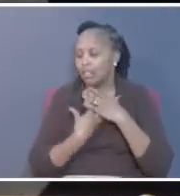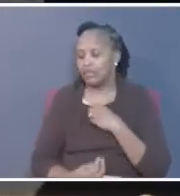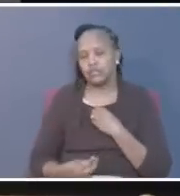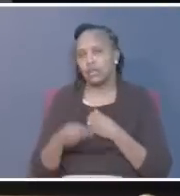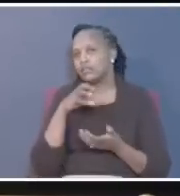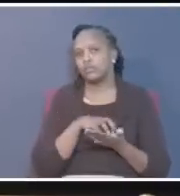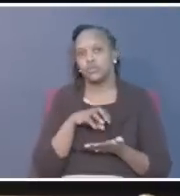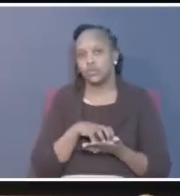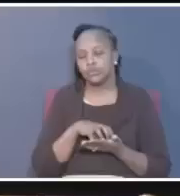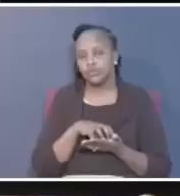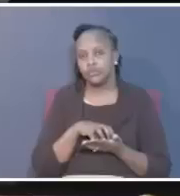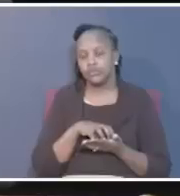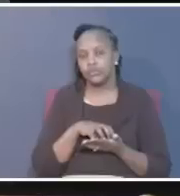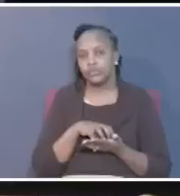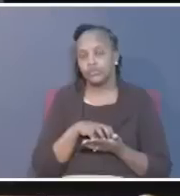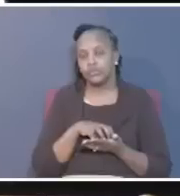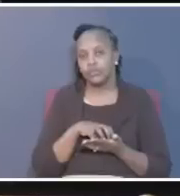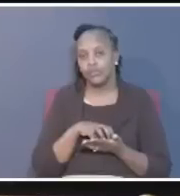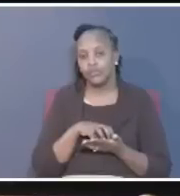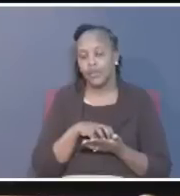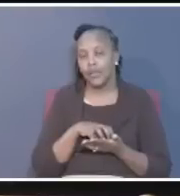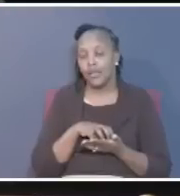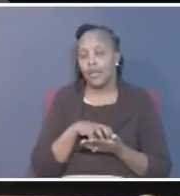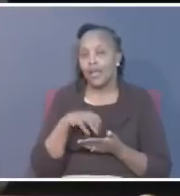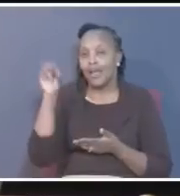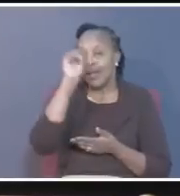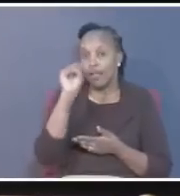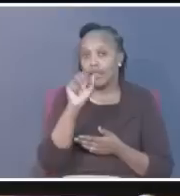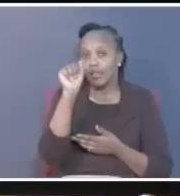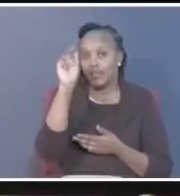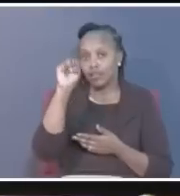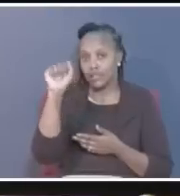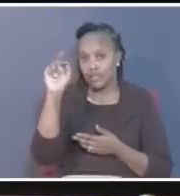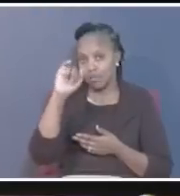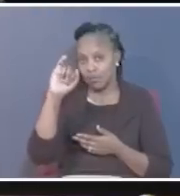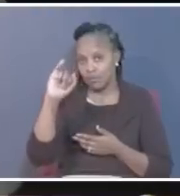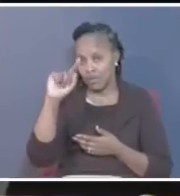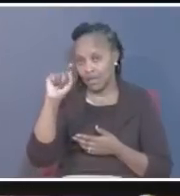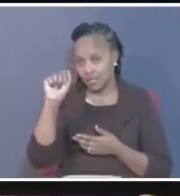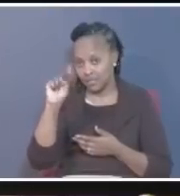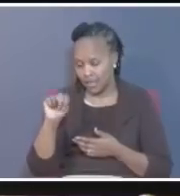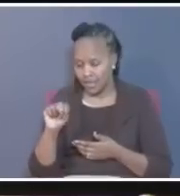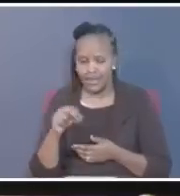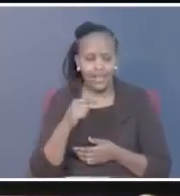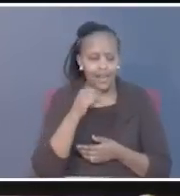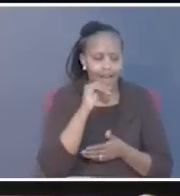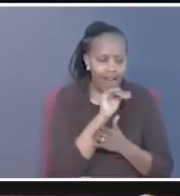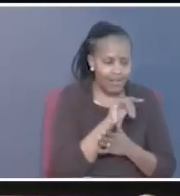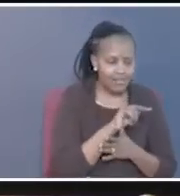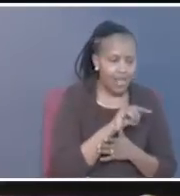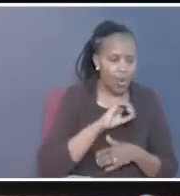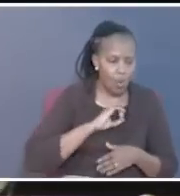that, the Samaritan implores the participation of the innkeeper to help the dying man, telling the